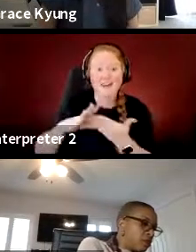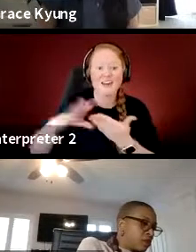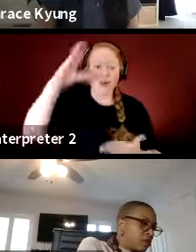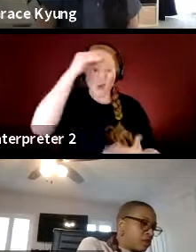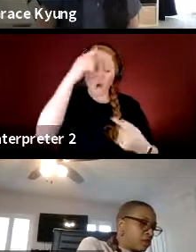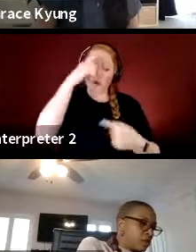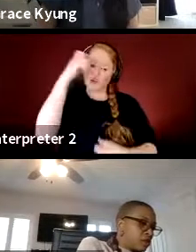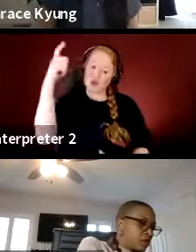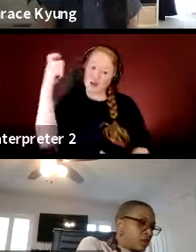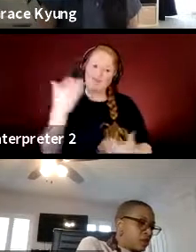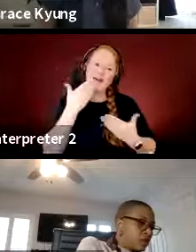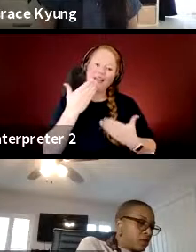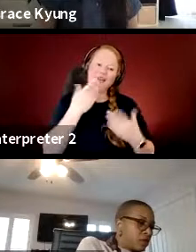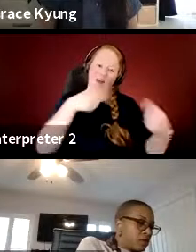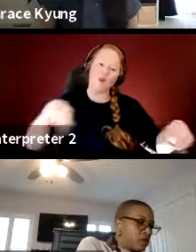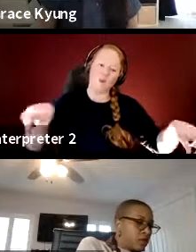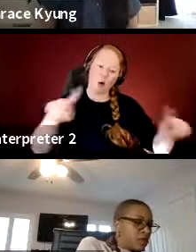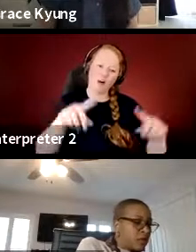all.